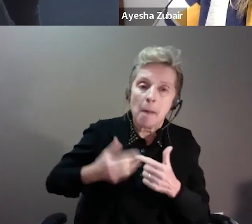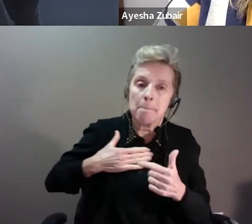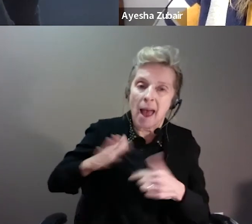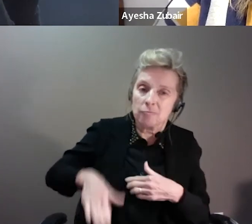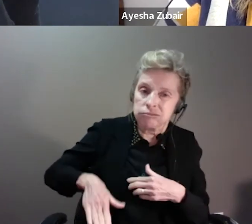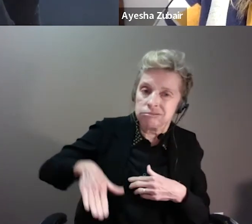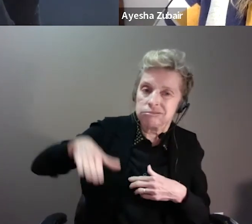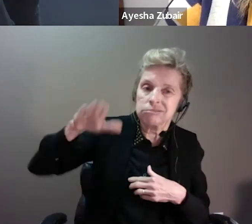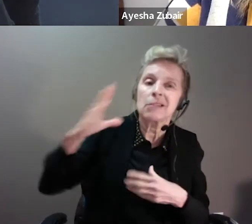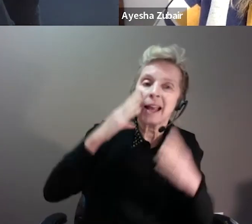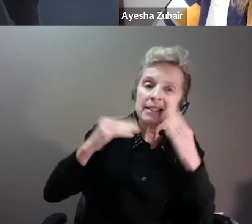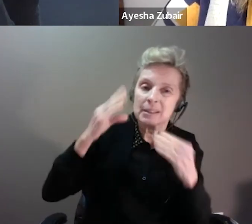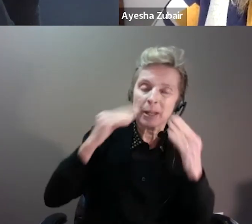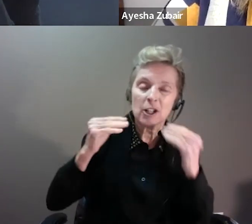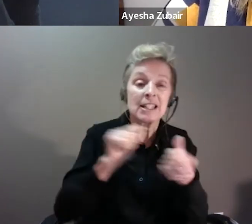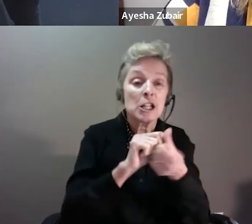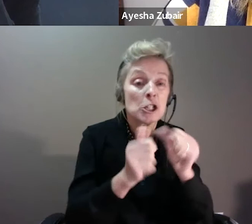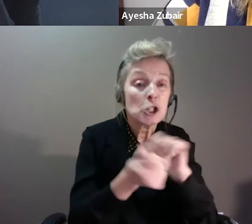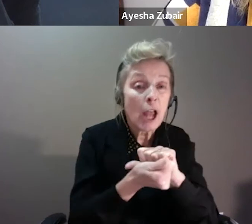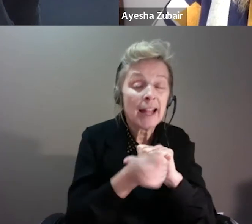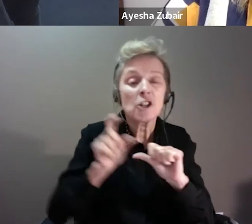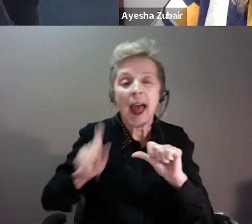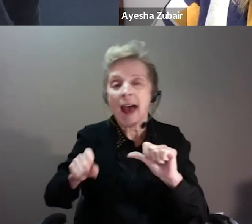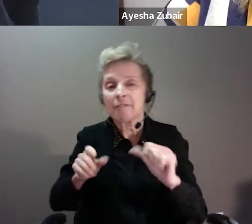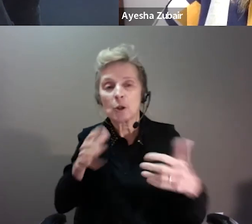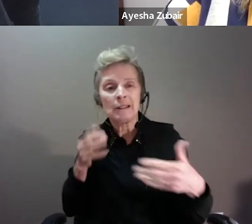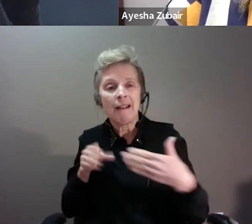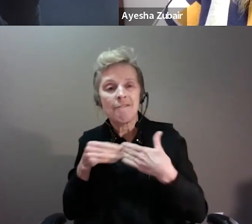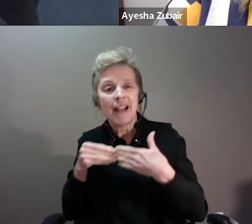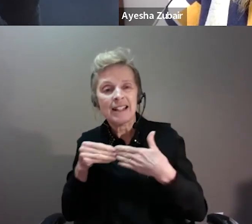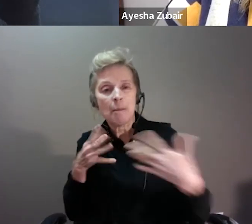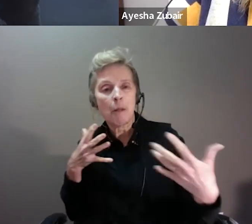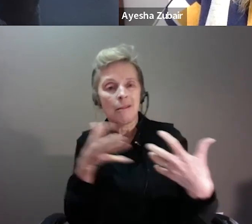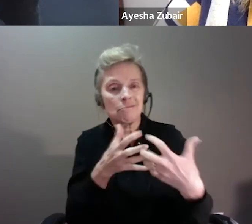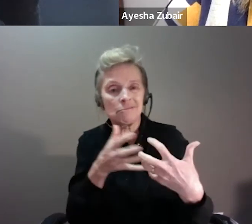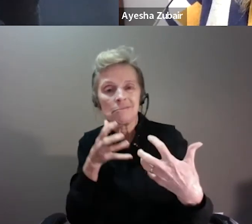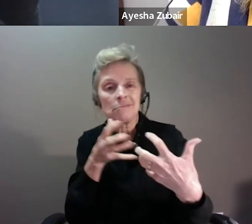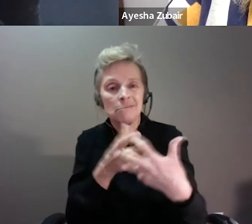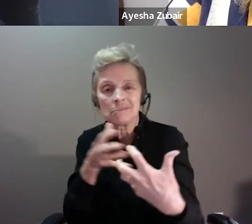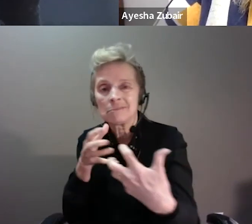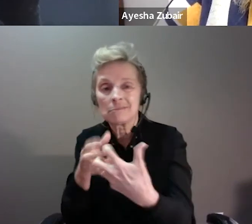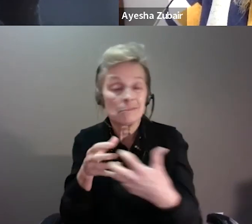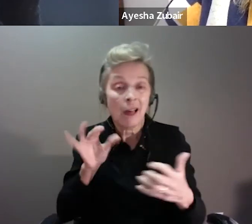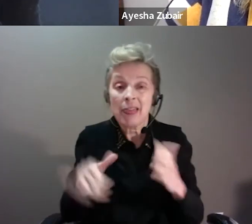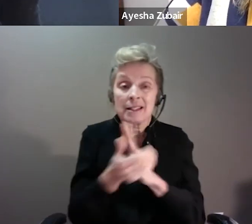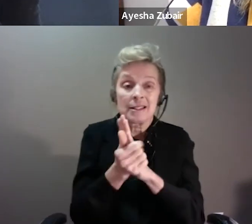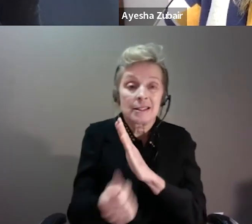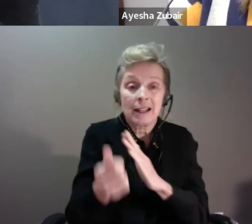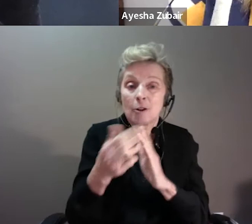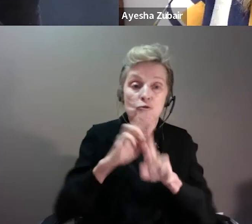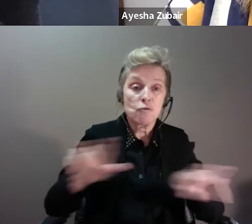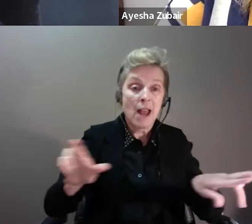navigate change, of being able to adapt, being flexible. These are all skills of the future, right? Like whether we want to or not, these are the